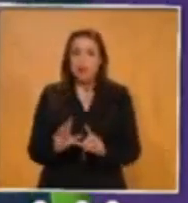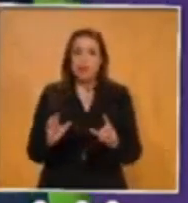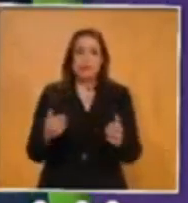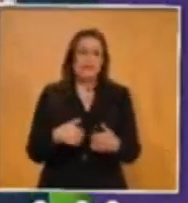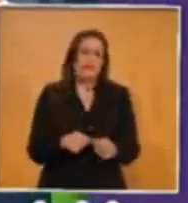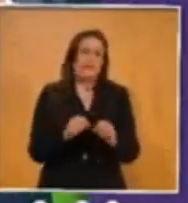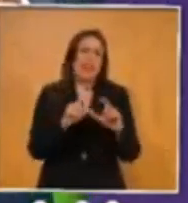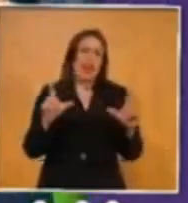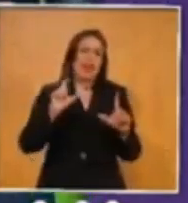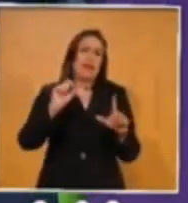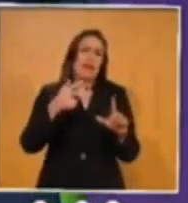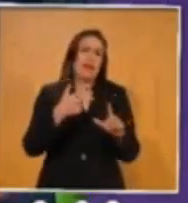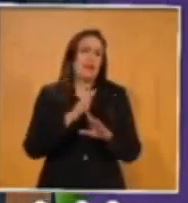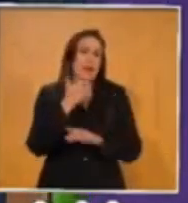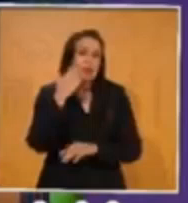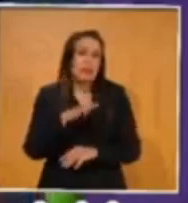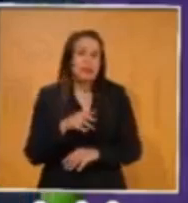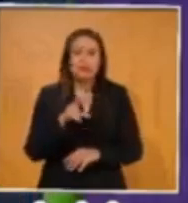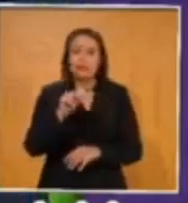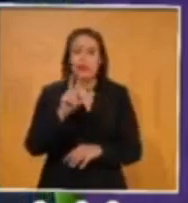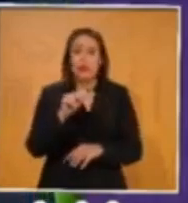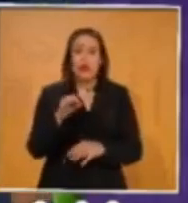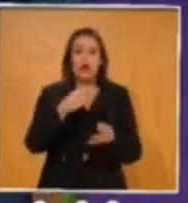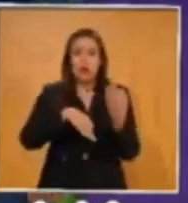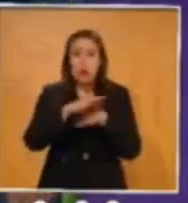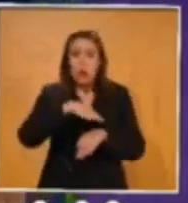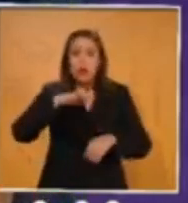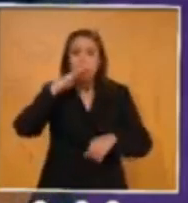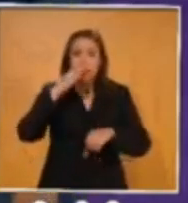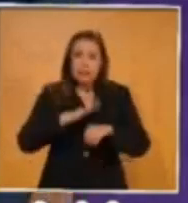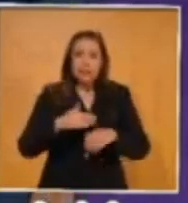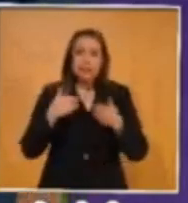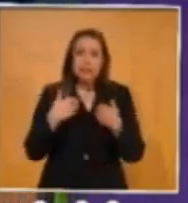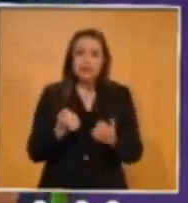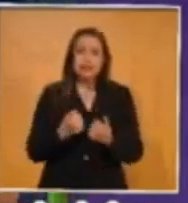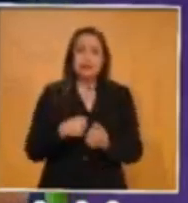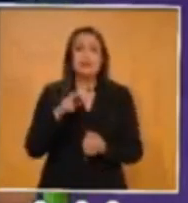to comprehend the message. Reading time.